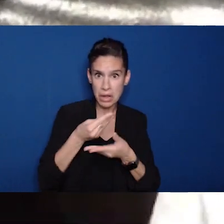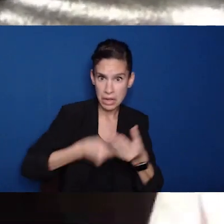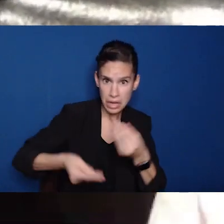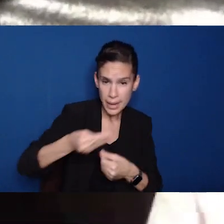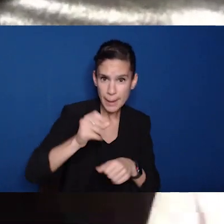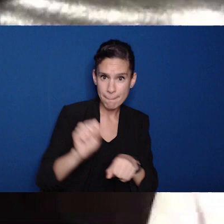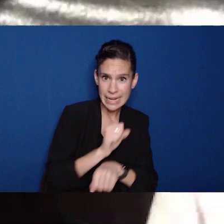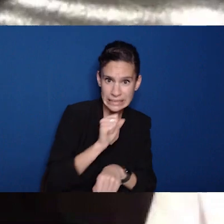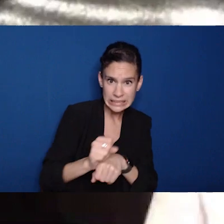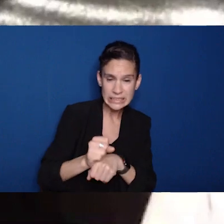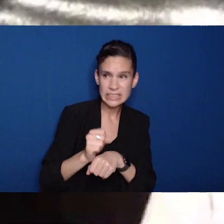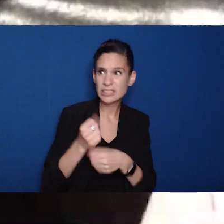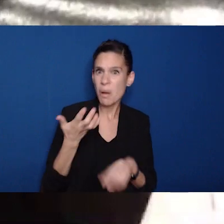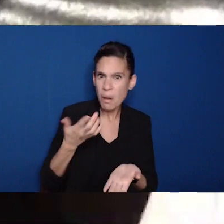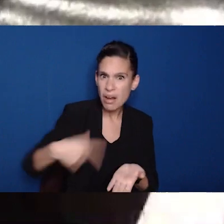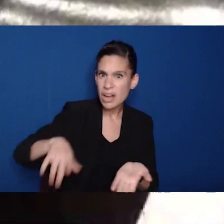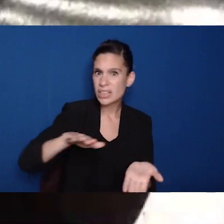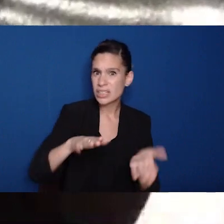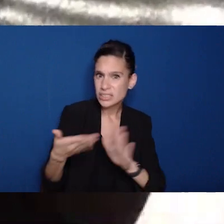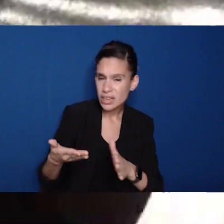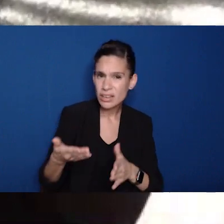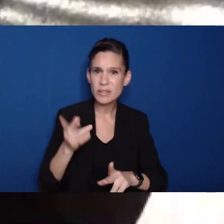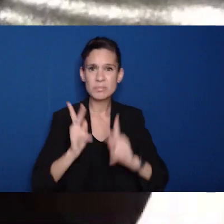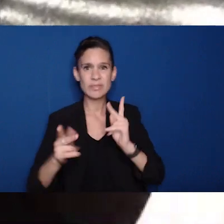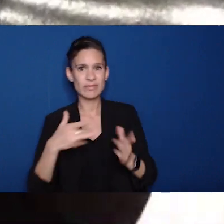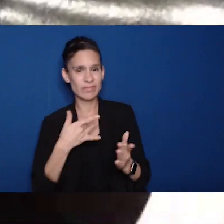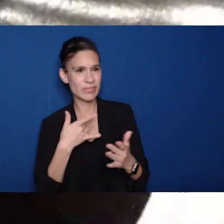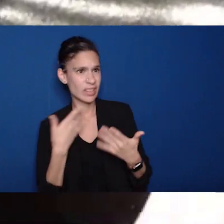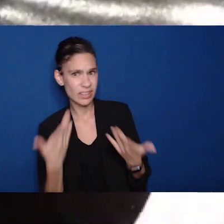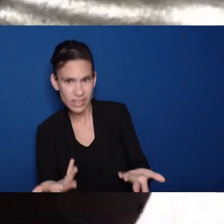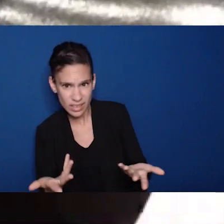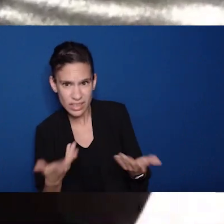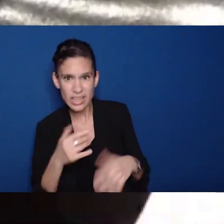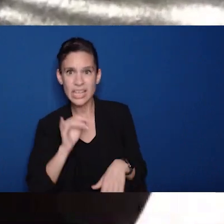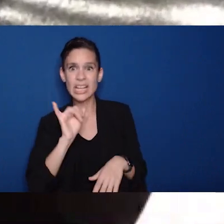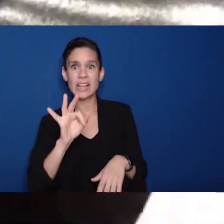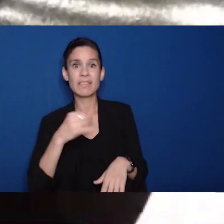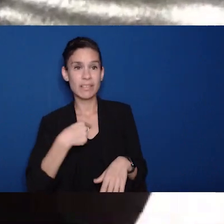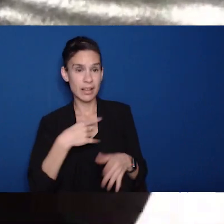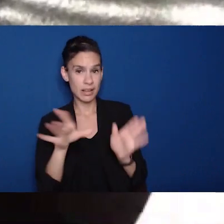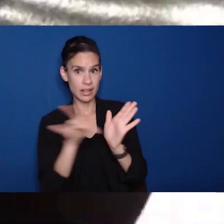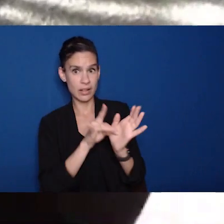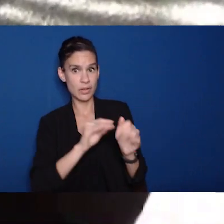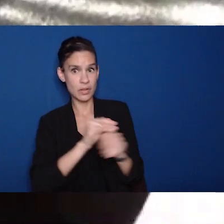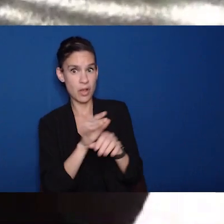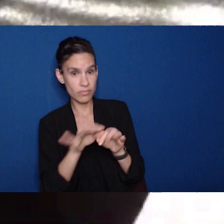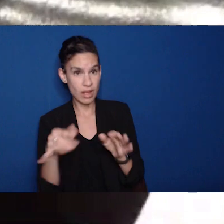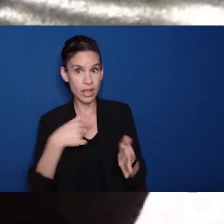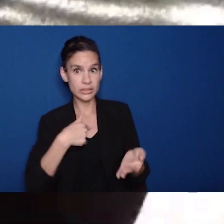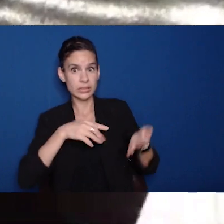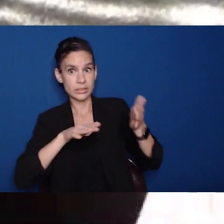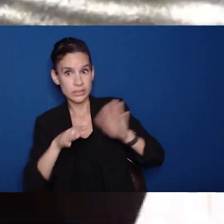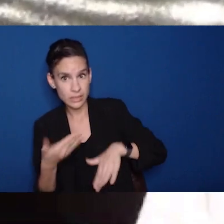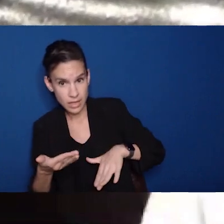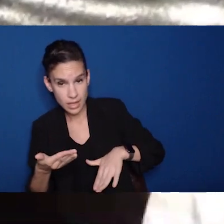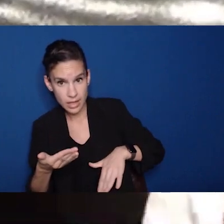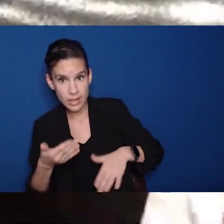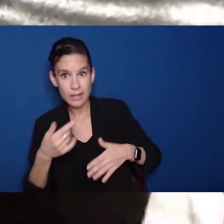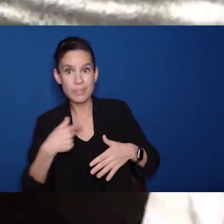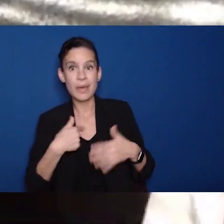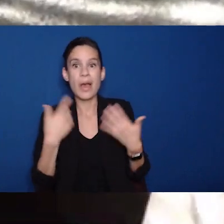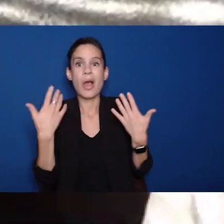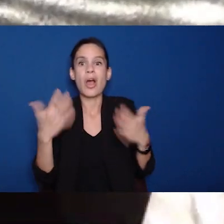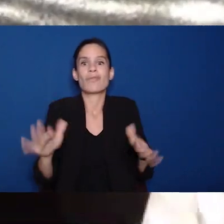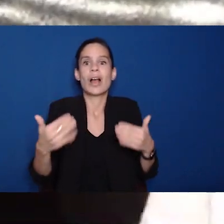of dying? Whereas people will say, well, we'd rather die with food in our stomachs and have COVID than die from COVID